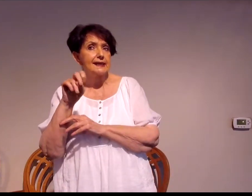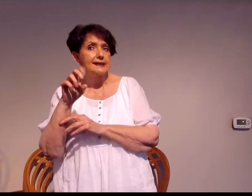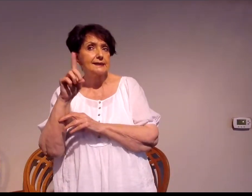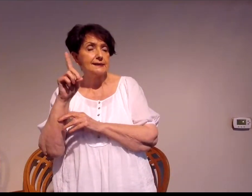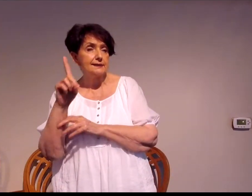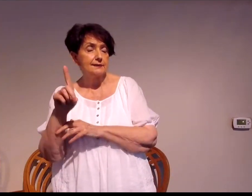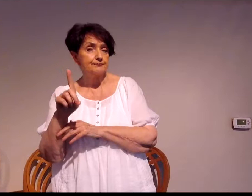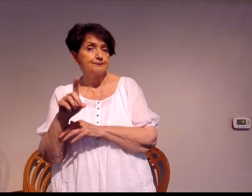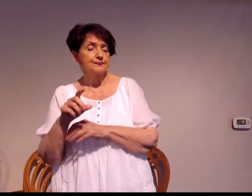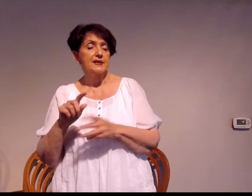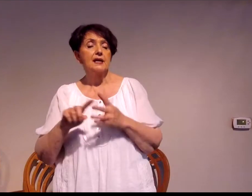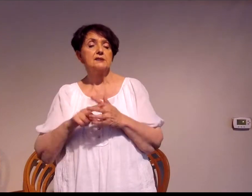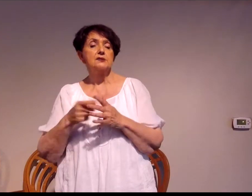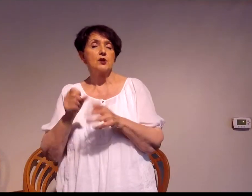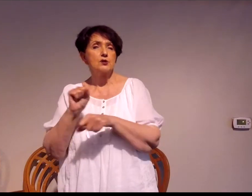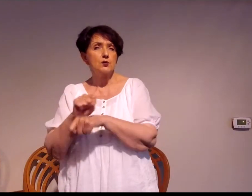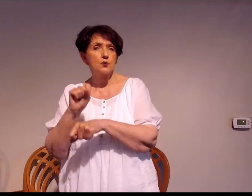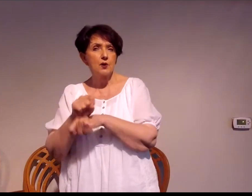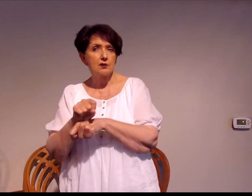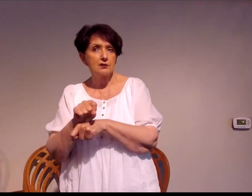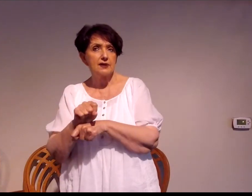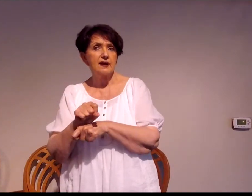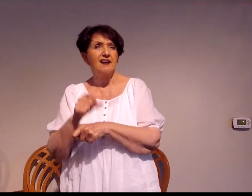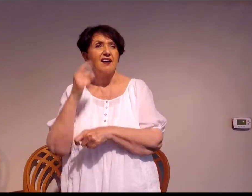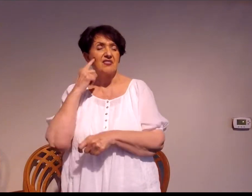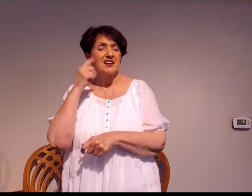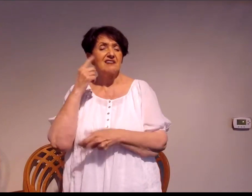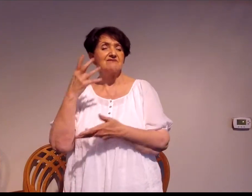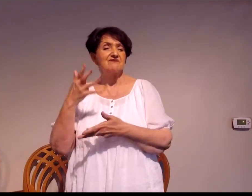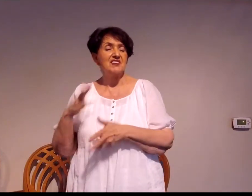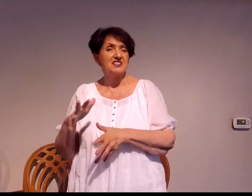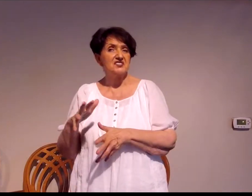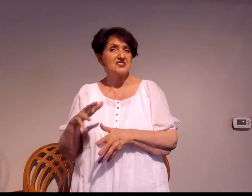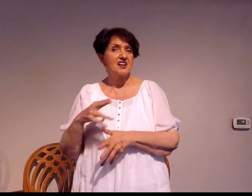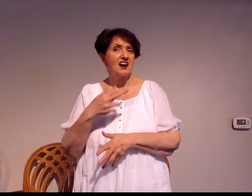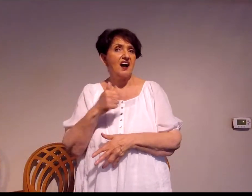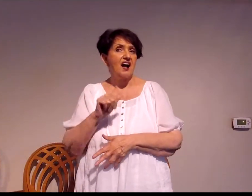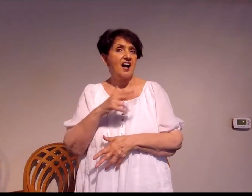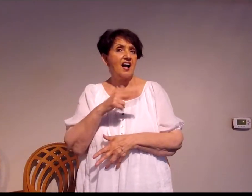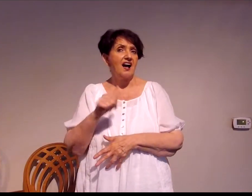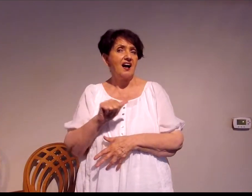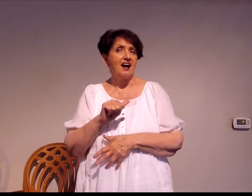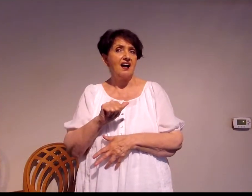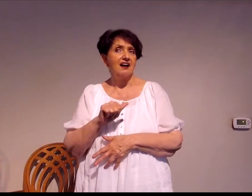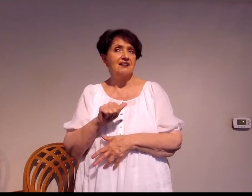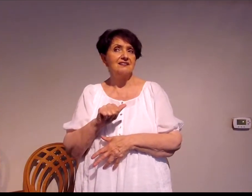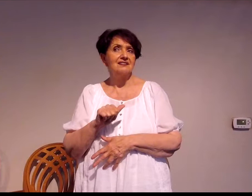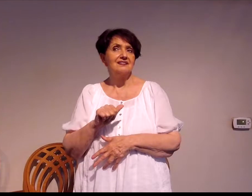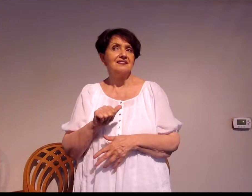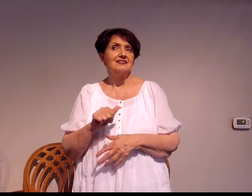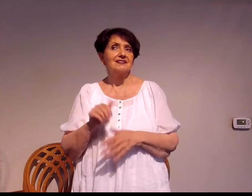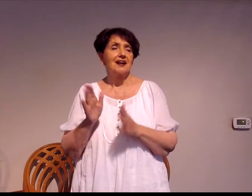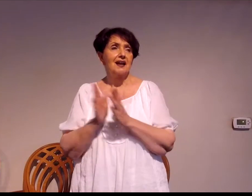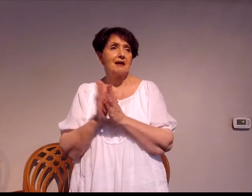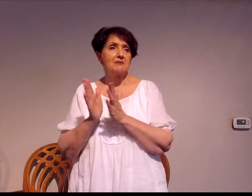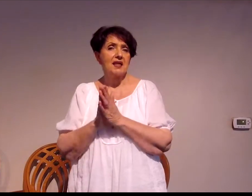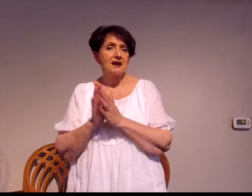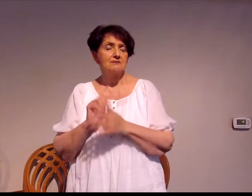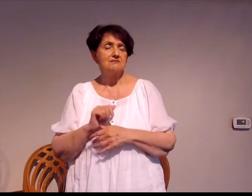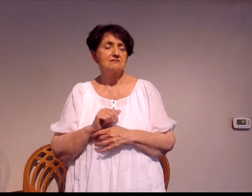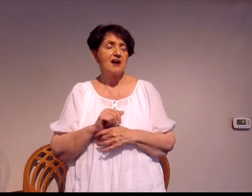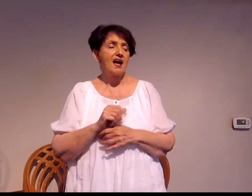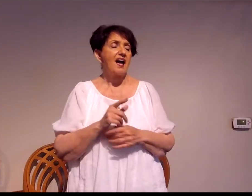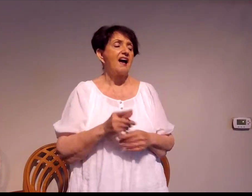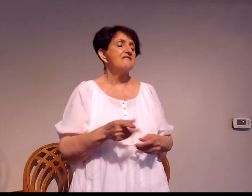started to work on this, just when I think I'm done, ha ha, laugh, laugh, I find more things, and they're